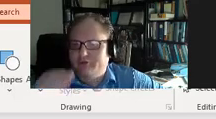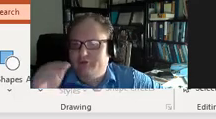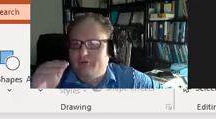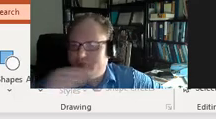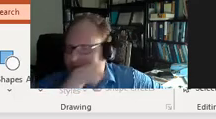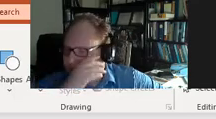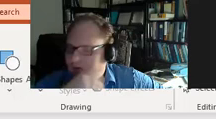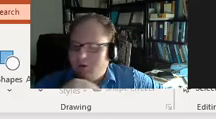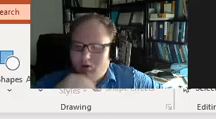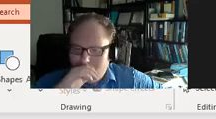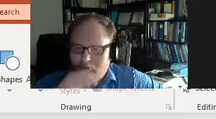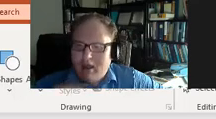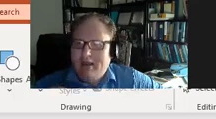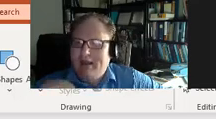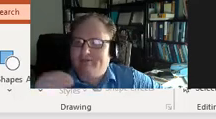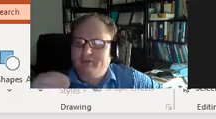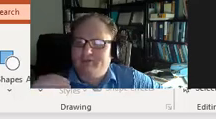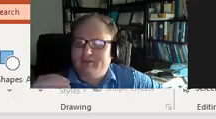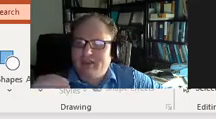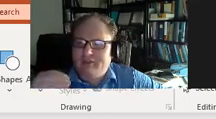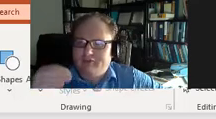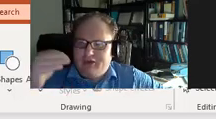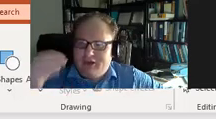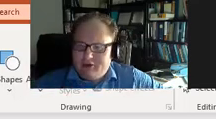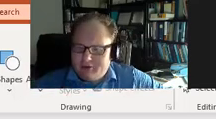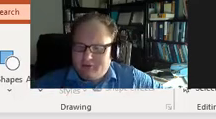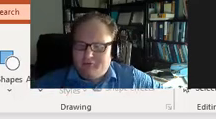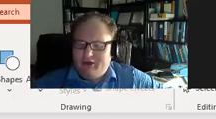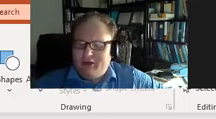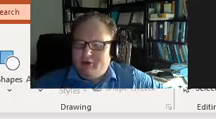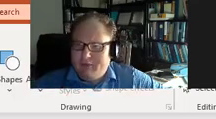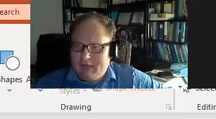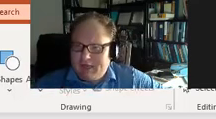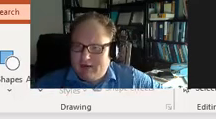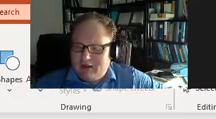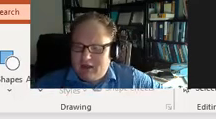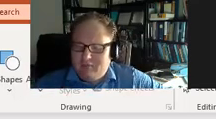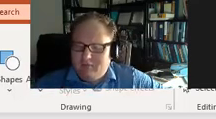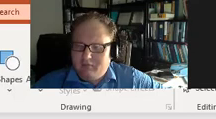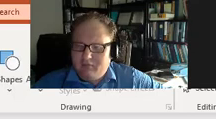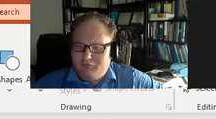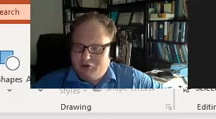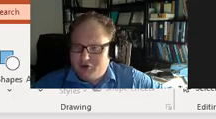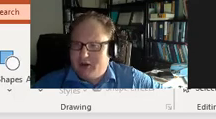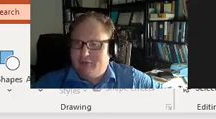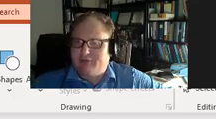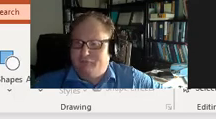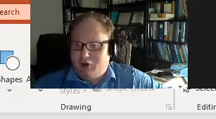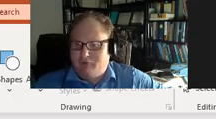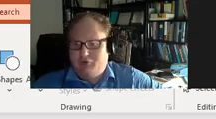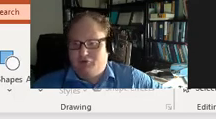But we're not there yet. Right. And so this is the thing. There's a near immediate future, and there's a